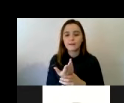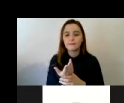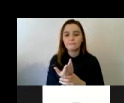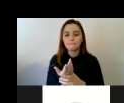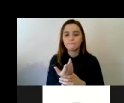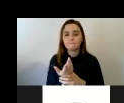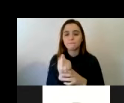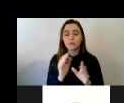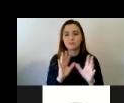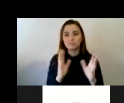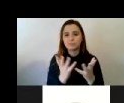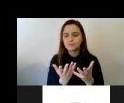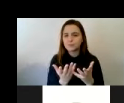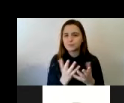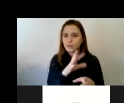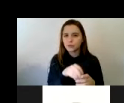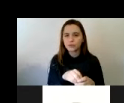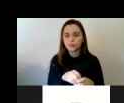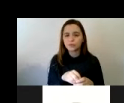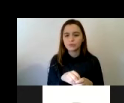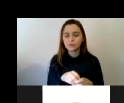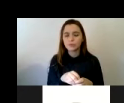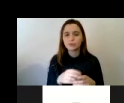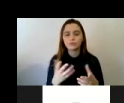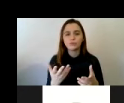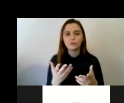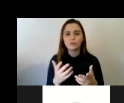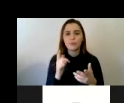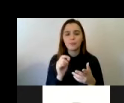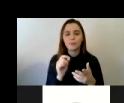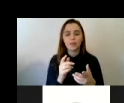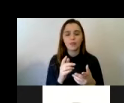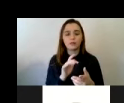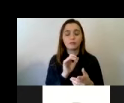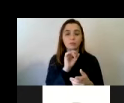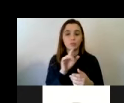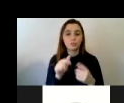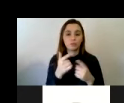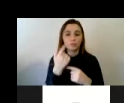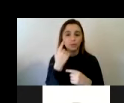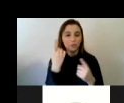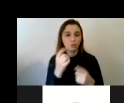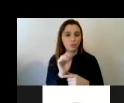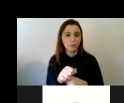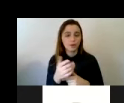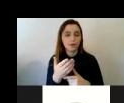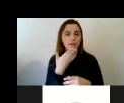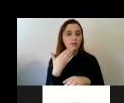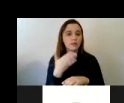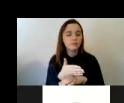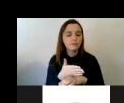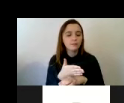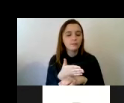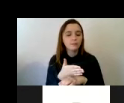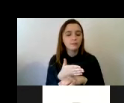them, first of all, it is evident that we need accessible infrastructure to be able